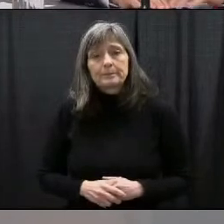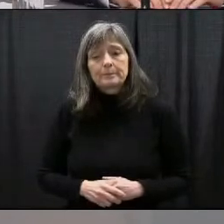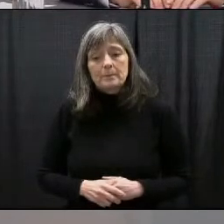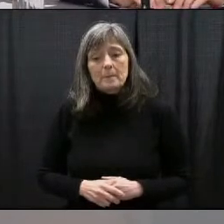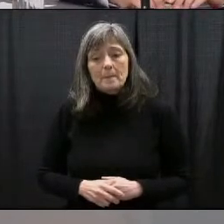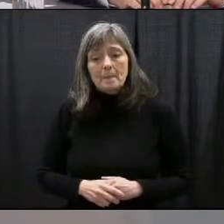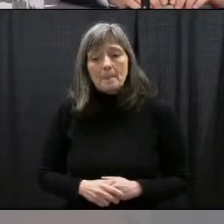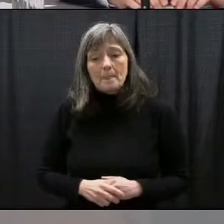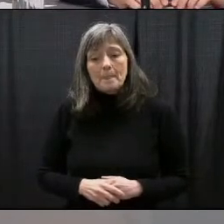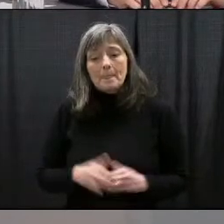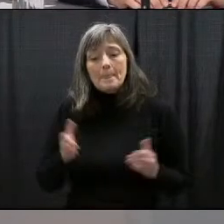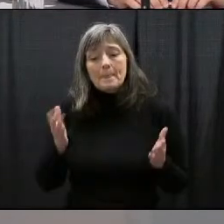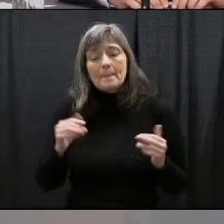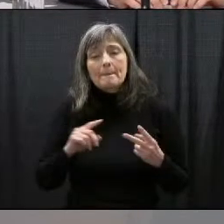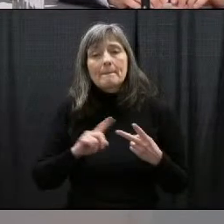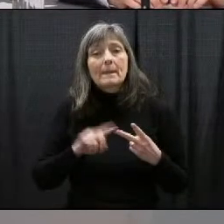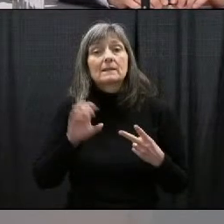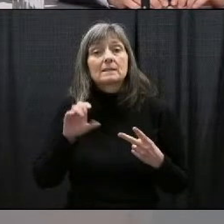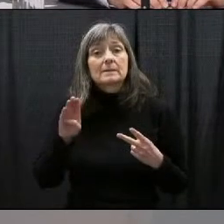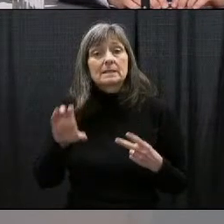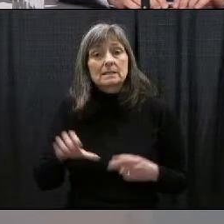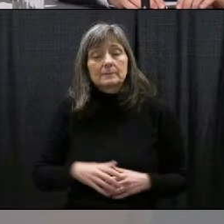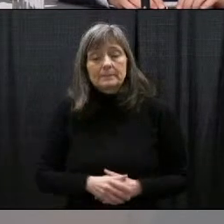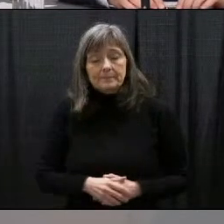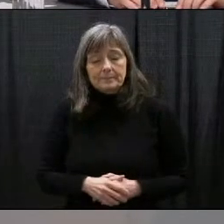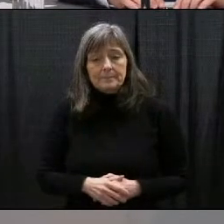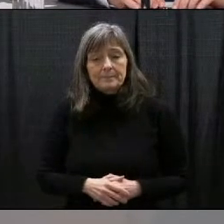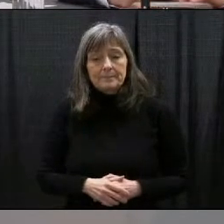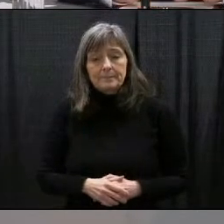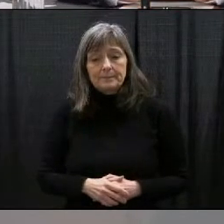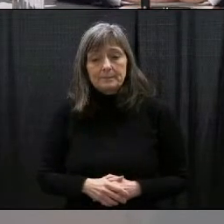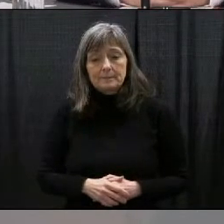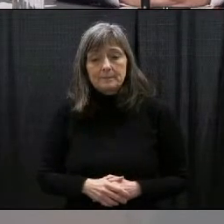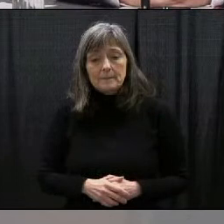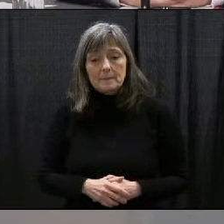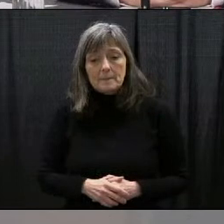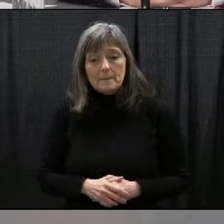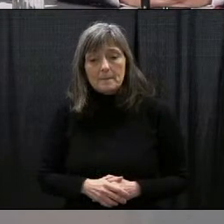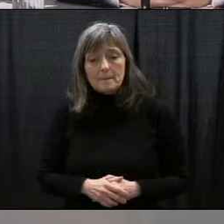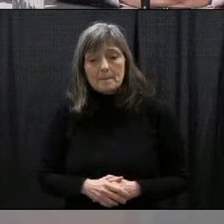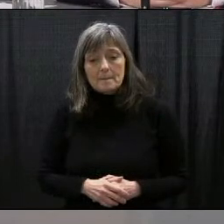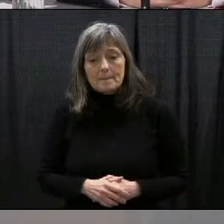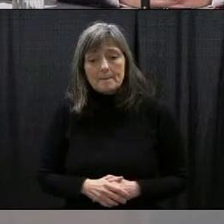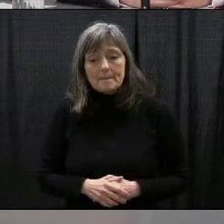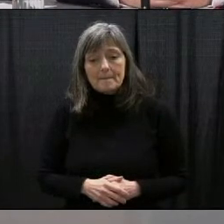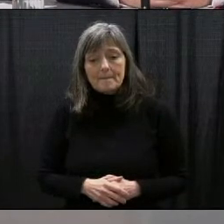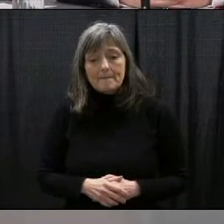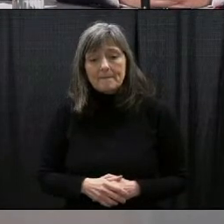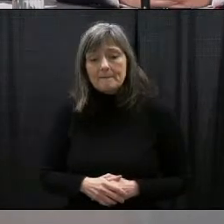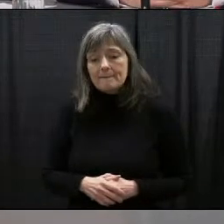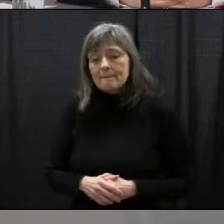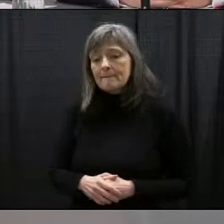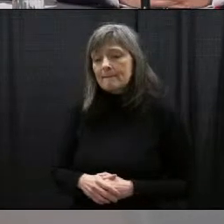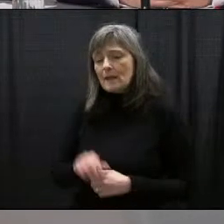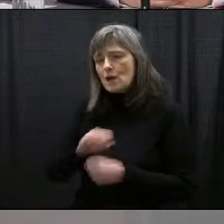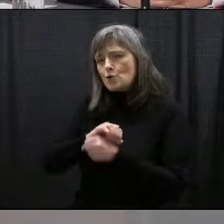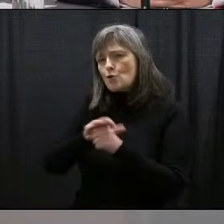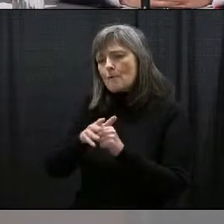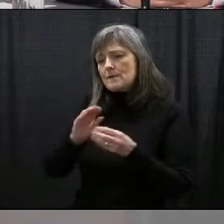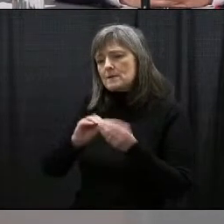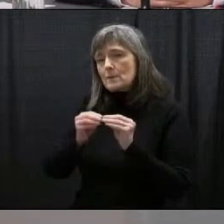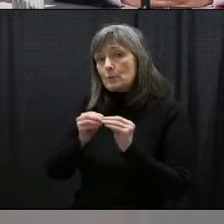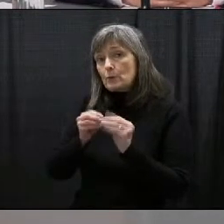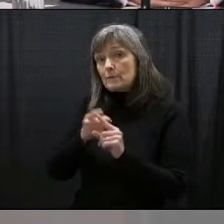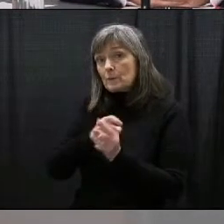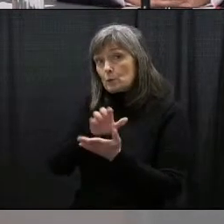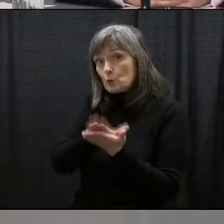Our next questions are from Peter Cowan with the CBC. Peter, please go ahead. I want to ask about COVID cases in schools. We've heard